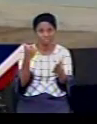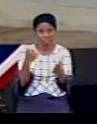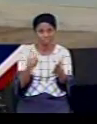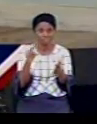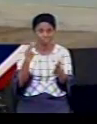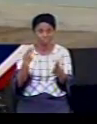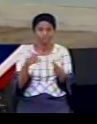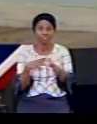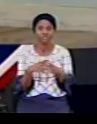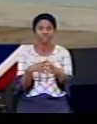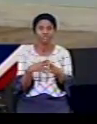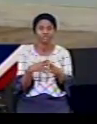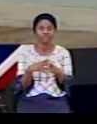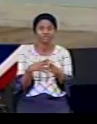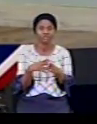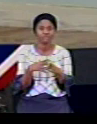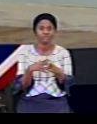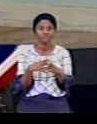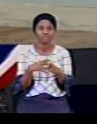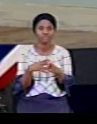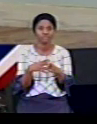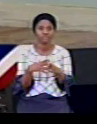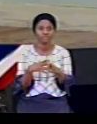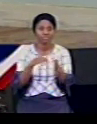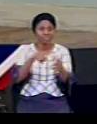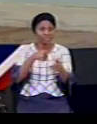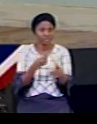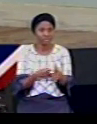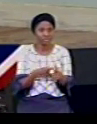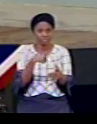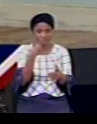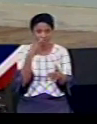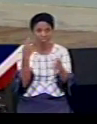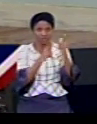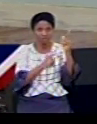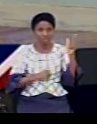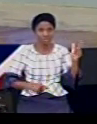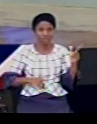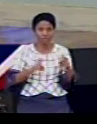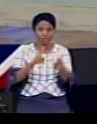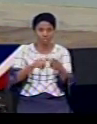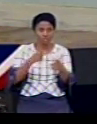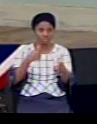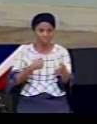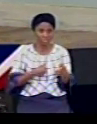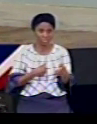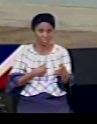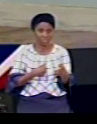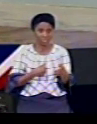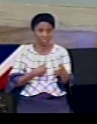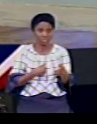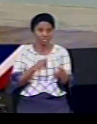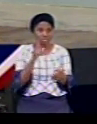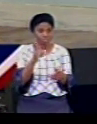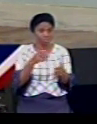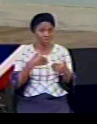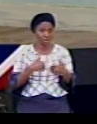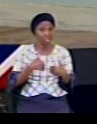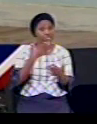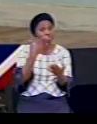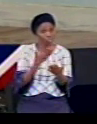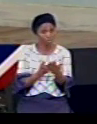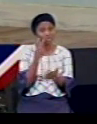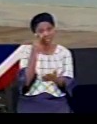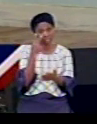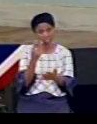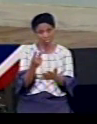Jeremiah chapter 1, verse 12. Then said the Lord unto me, thou hast